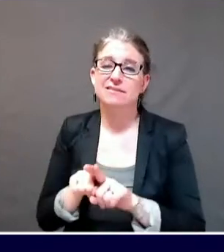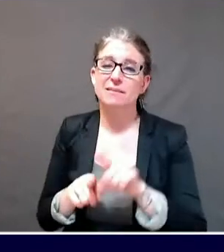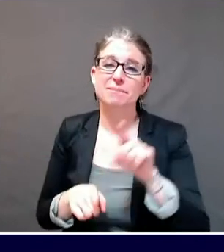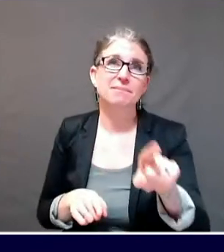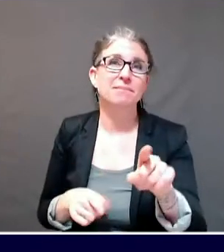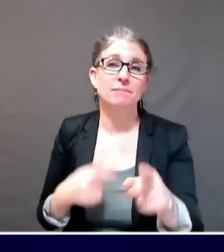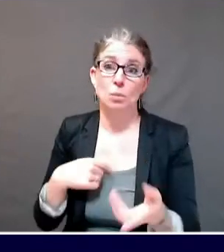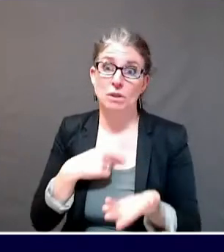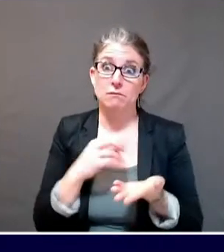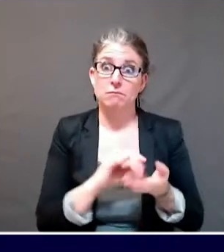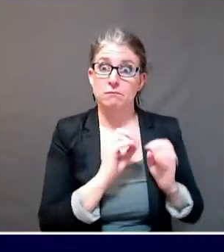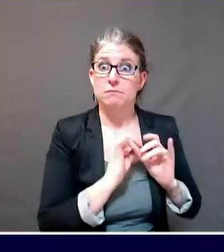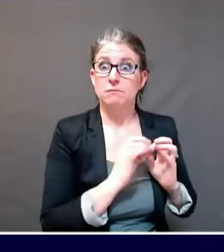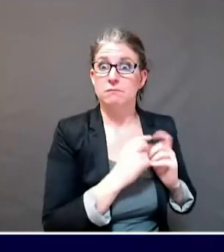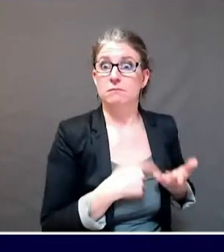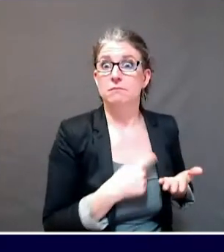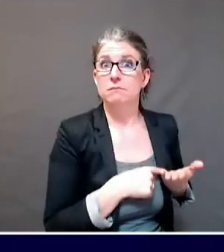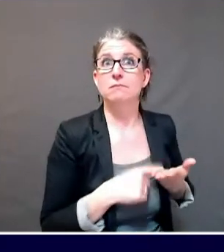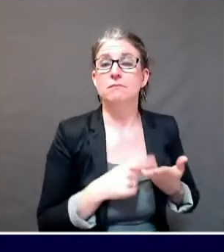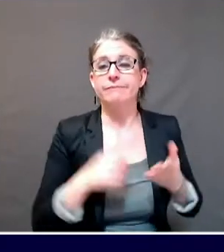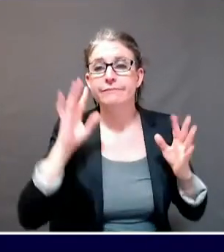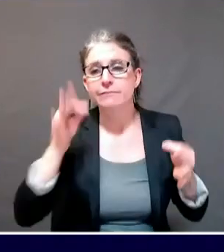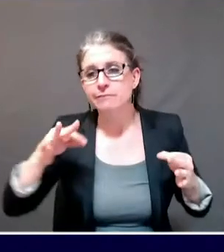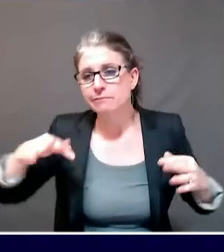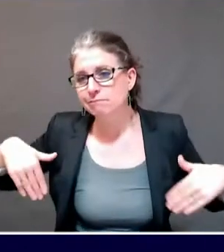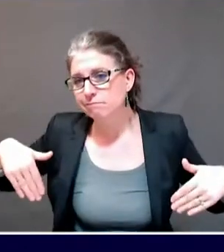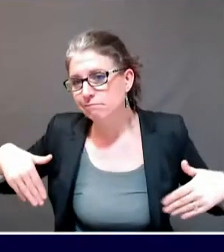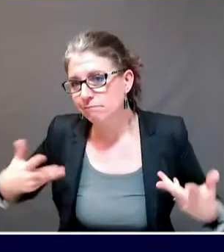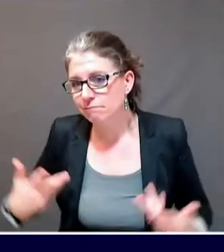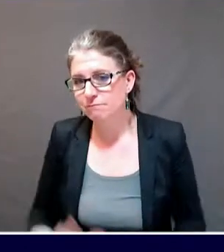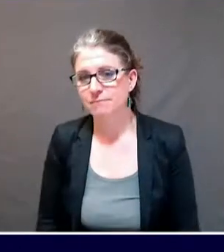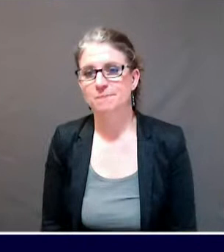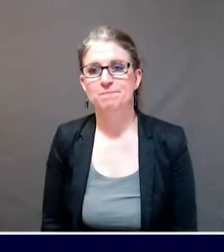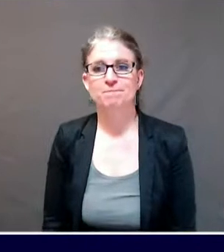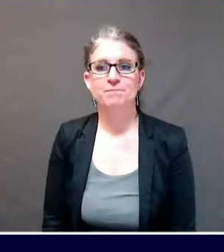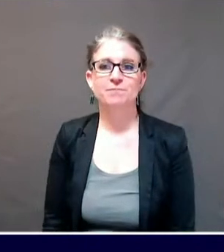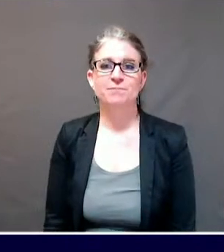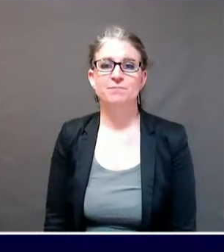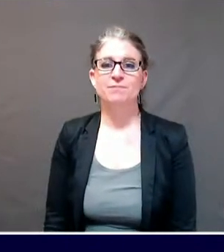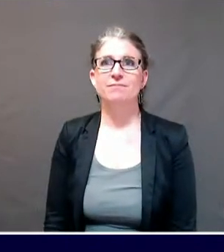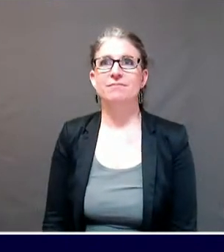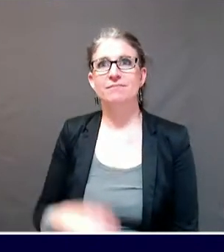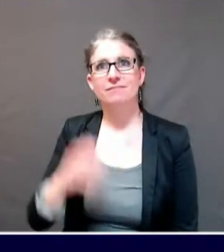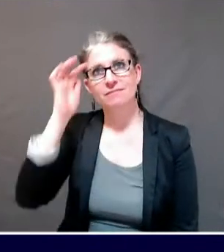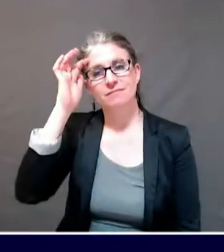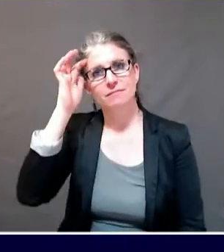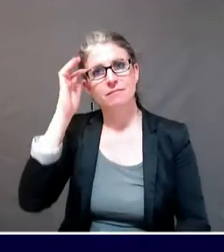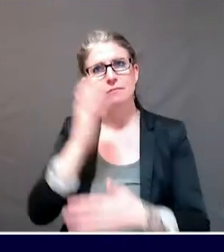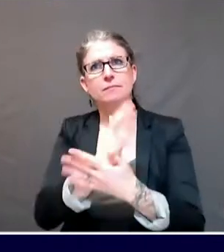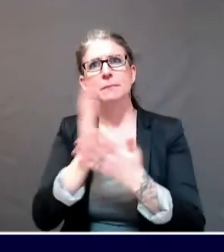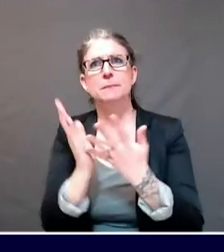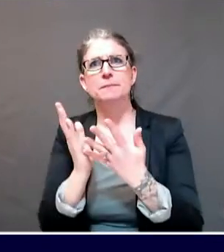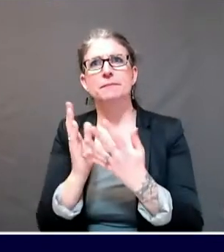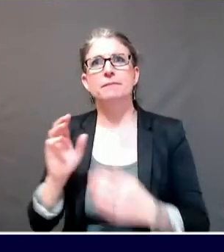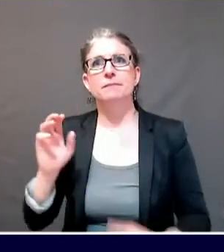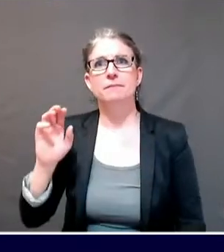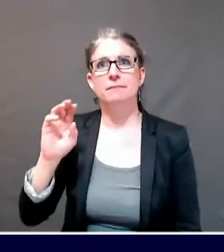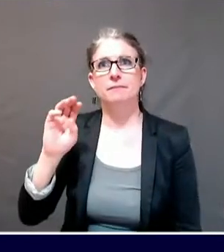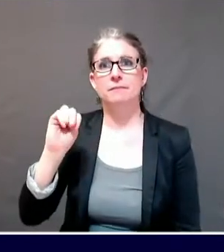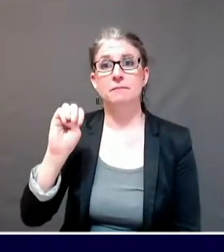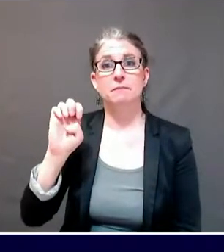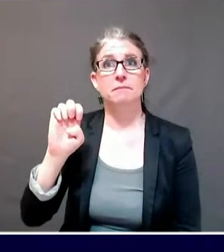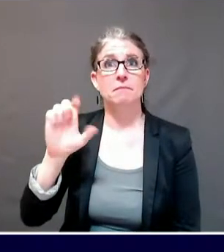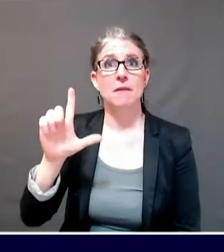reached. Thank you. I'm going to turn it over to Mel Meyer next. Thank you, Dr. Shah.